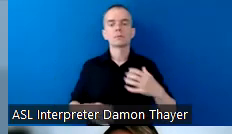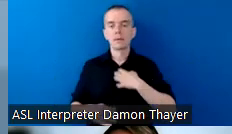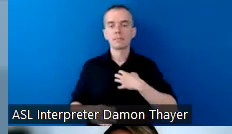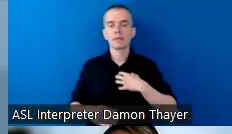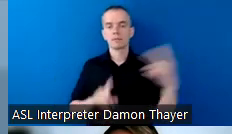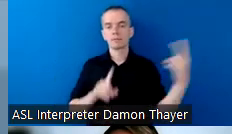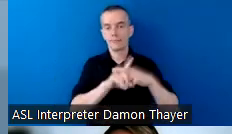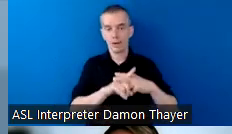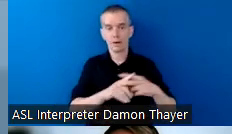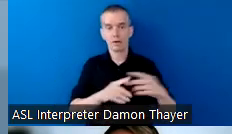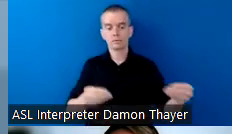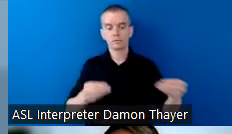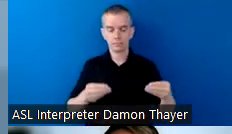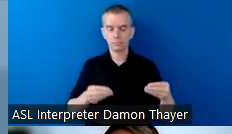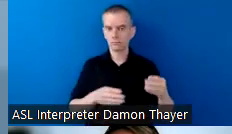from the public,